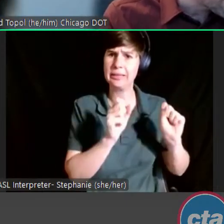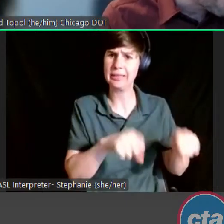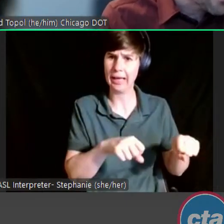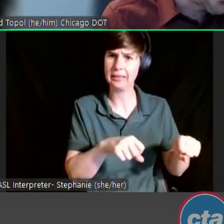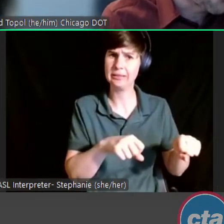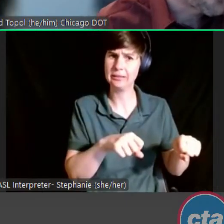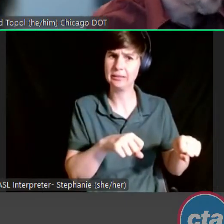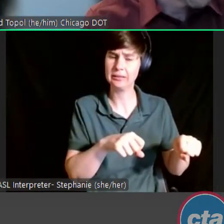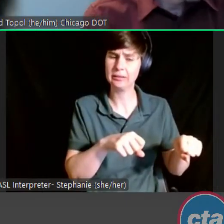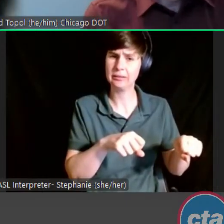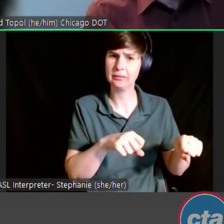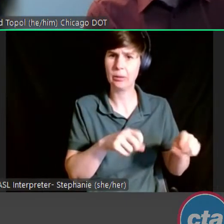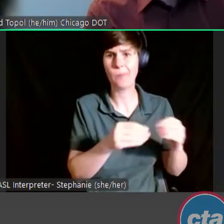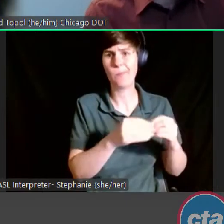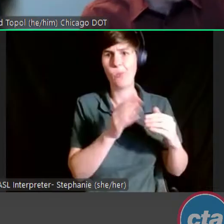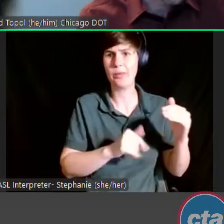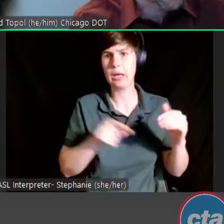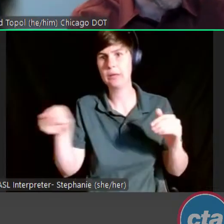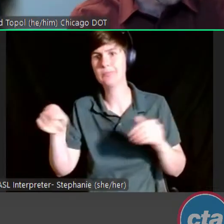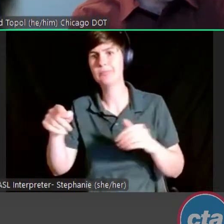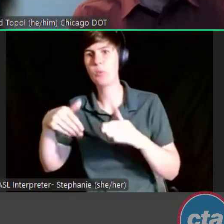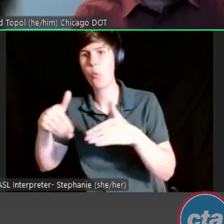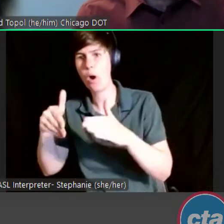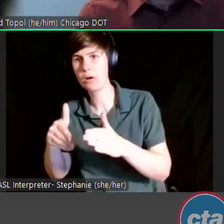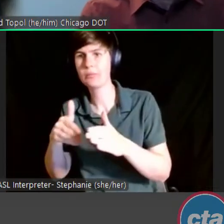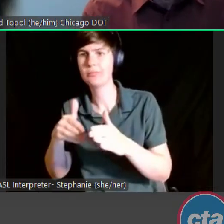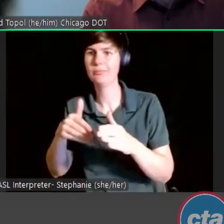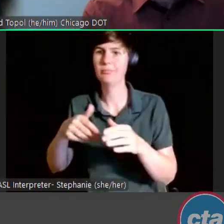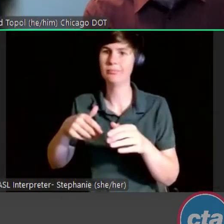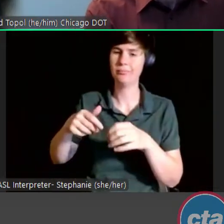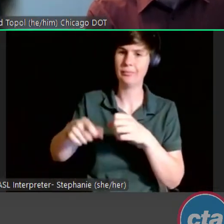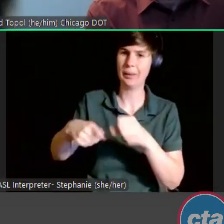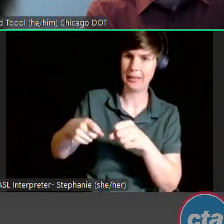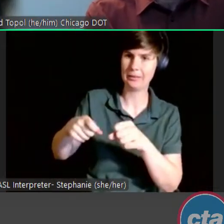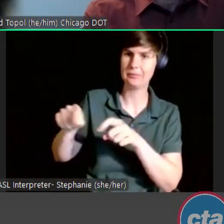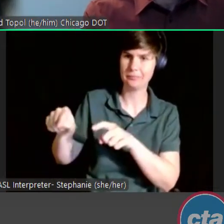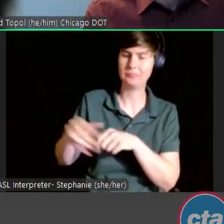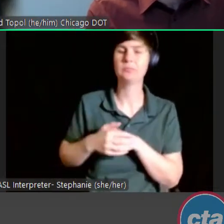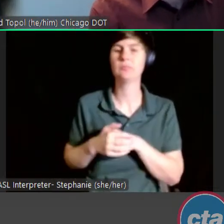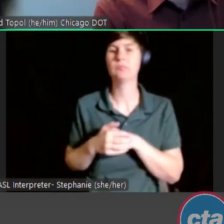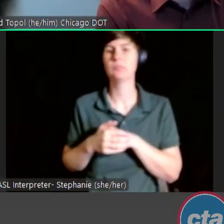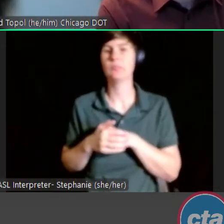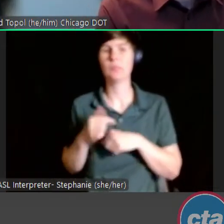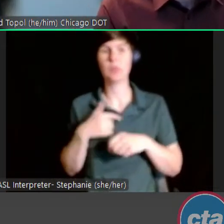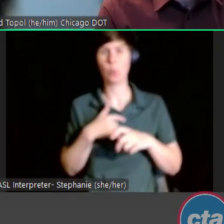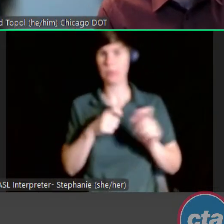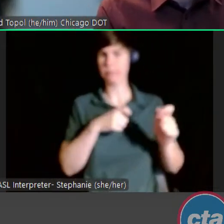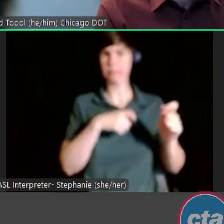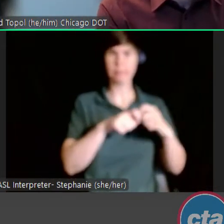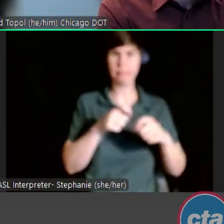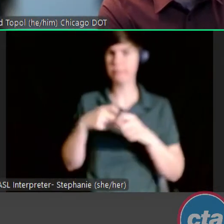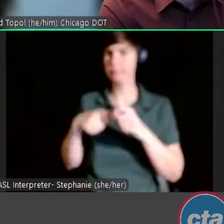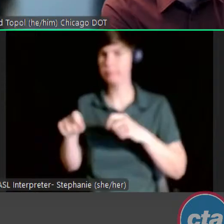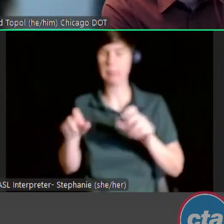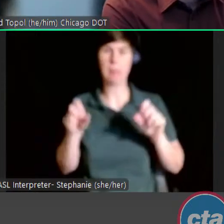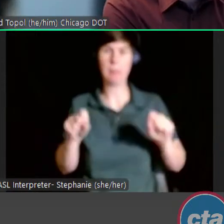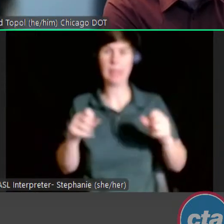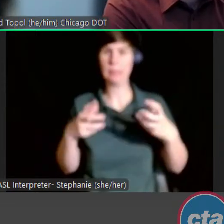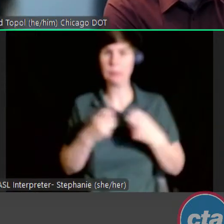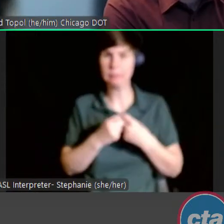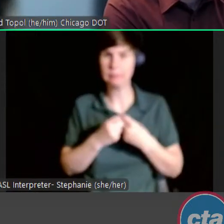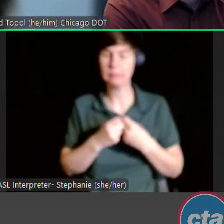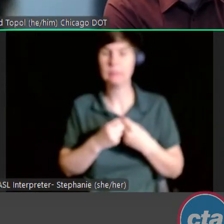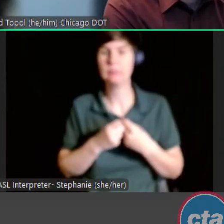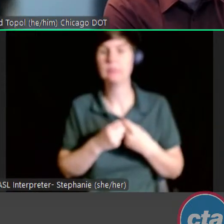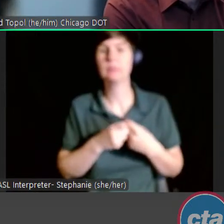rolling. We do understand that this creates an addition, so we're switching conflicts out, right? We're switching from one conflict to another. So we're switching from a